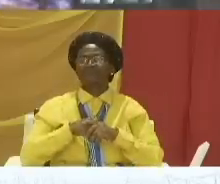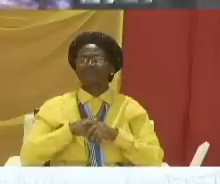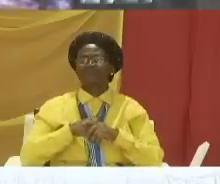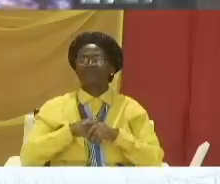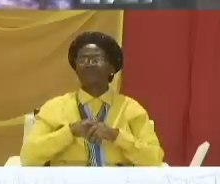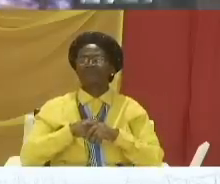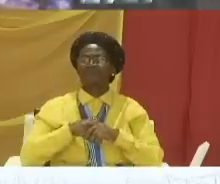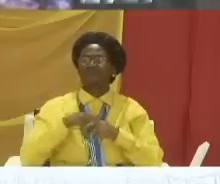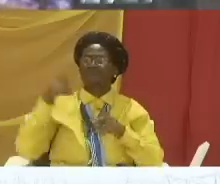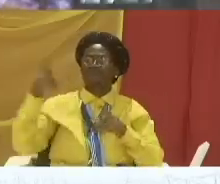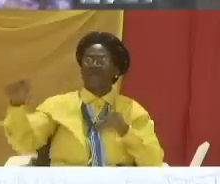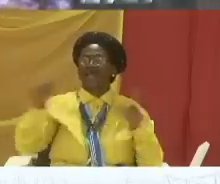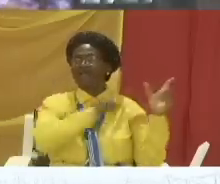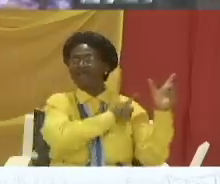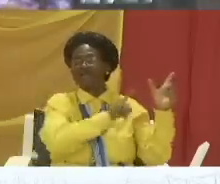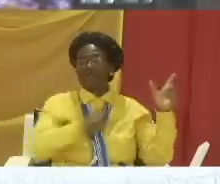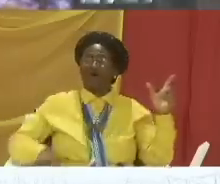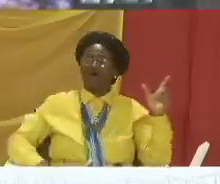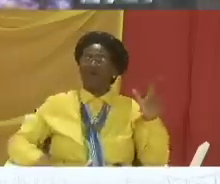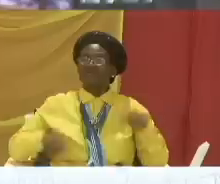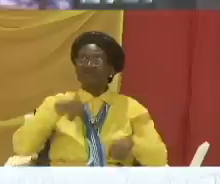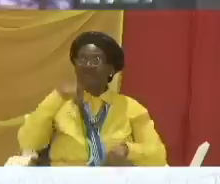Elijah said, there is someone here